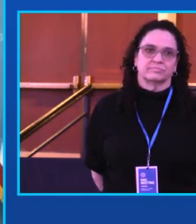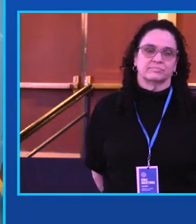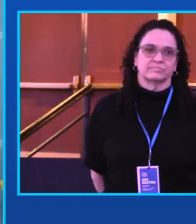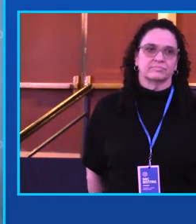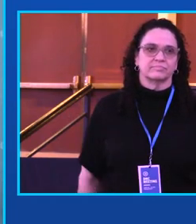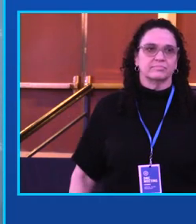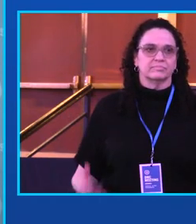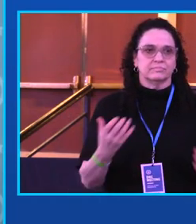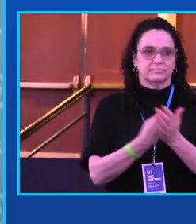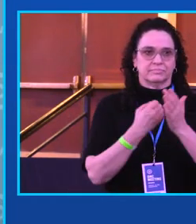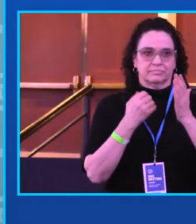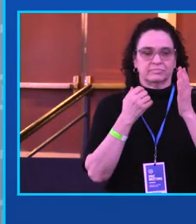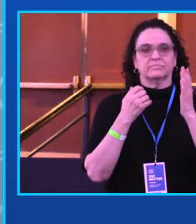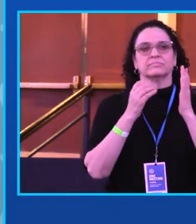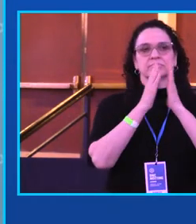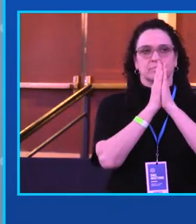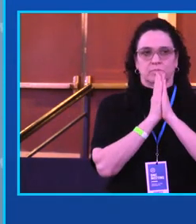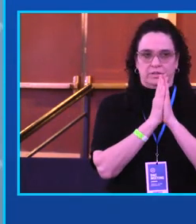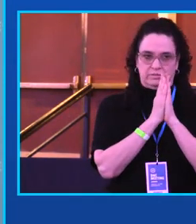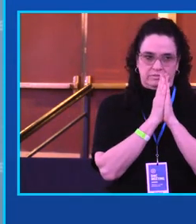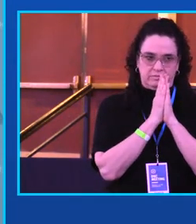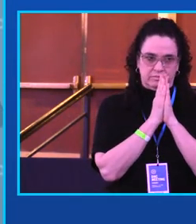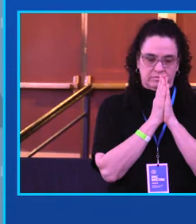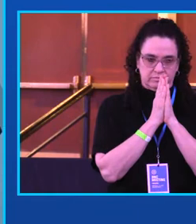Let us pray.